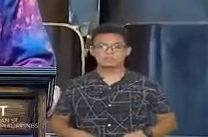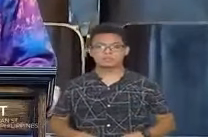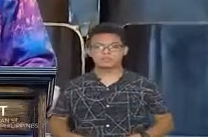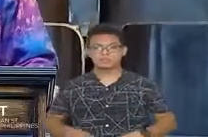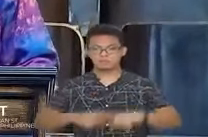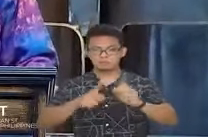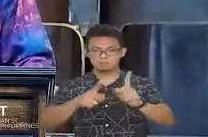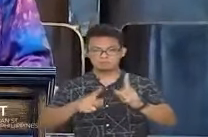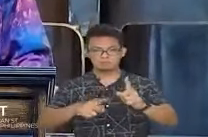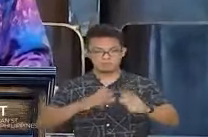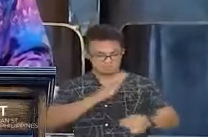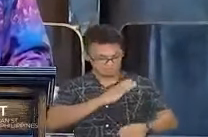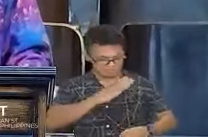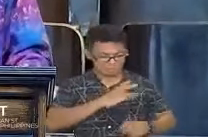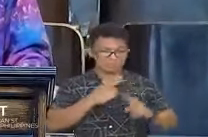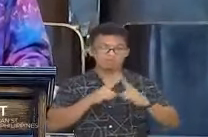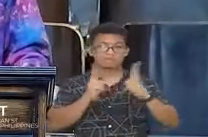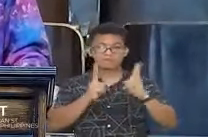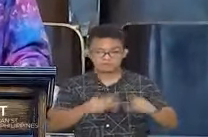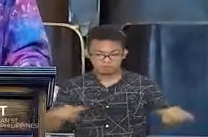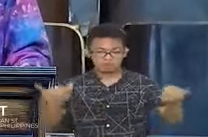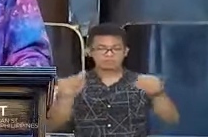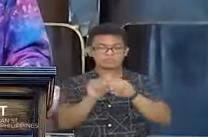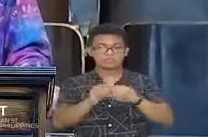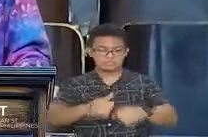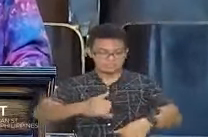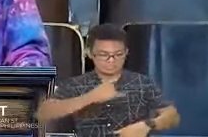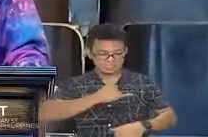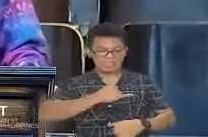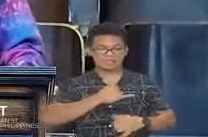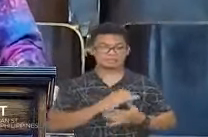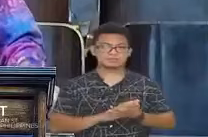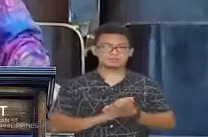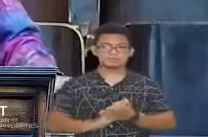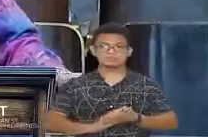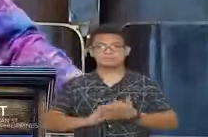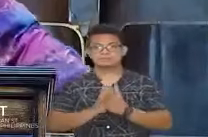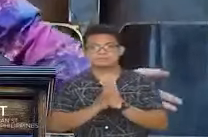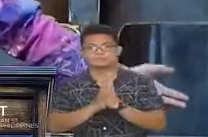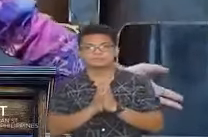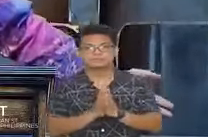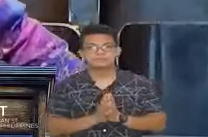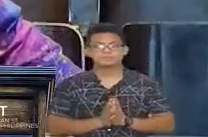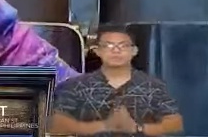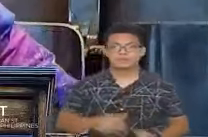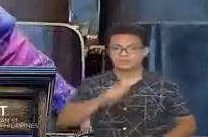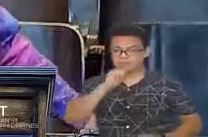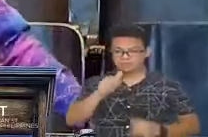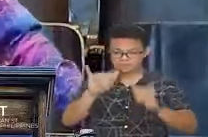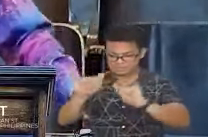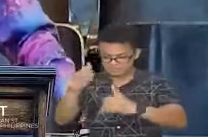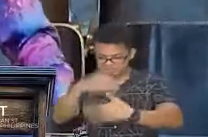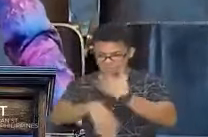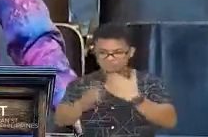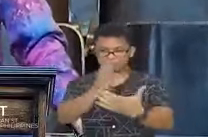long as my integrity is intact. Don't sit on the fence.